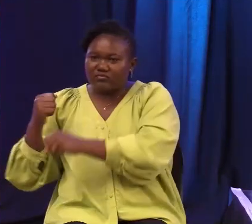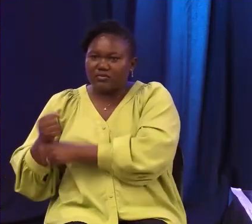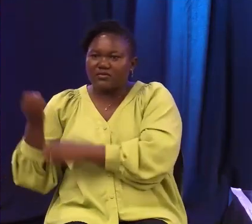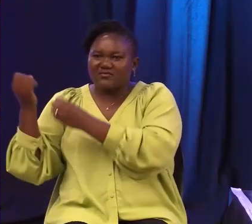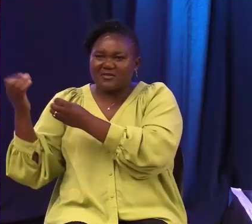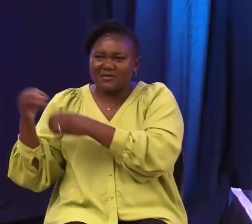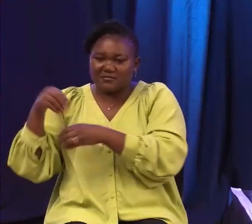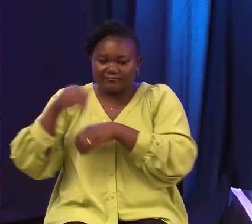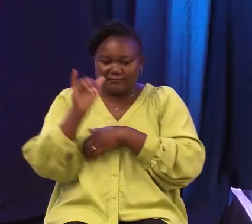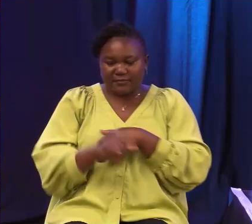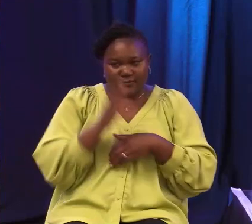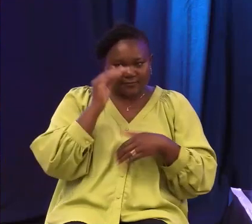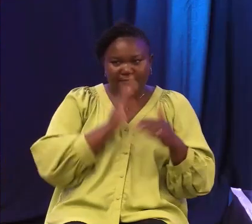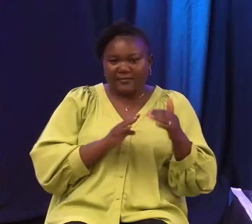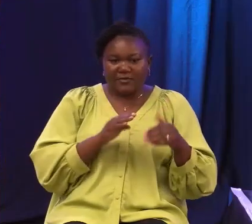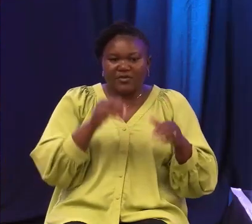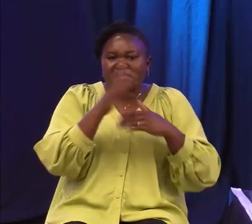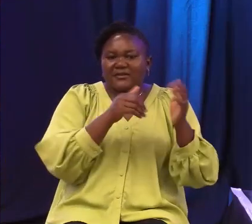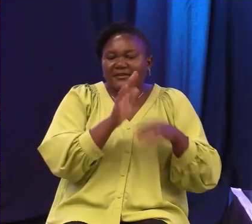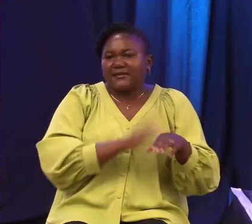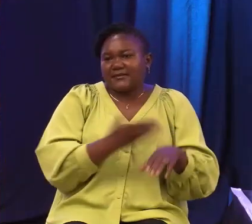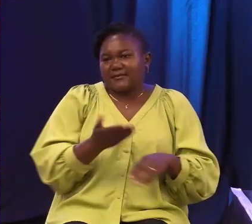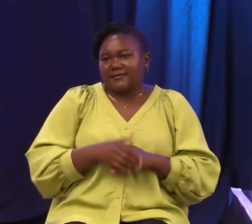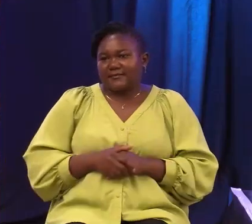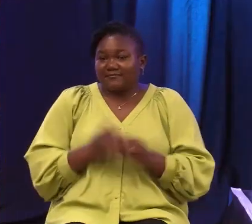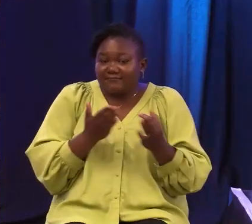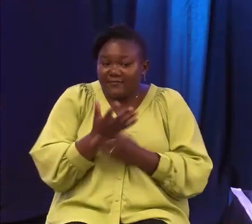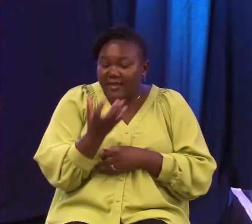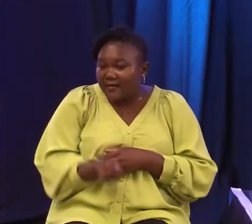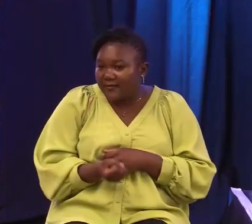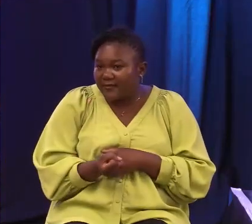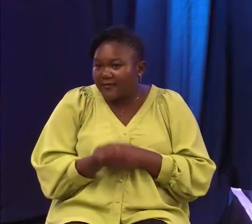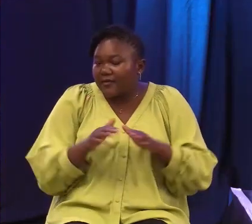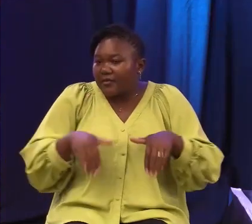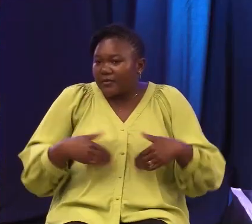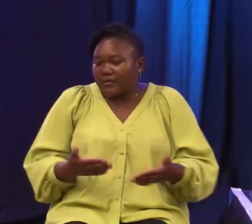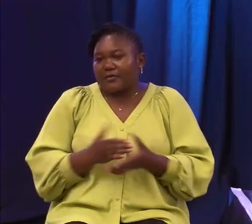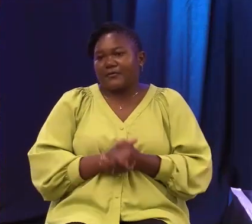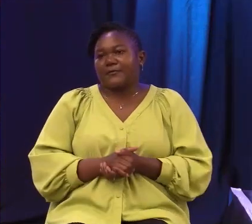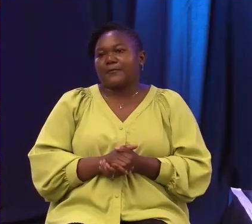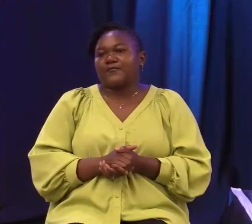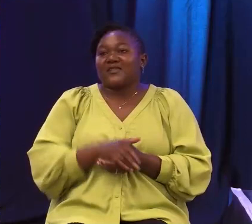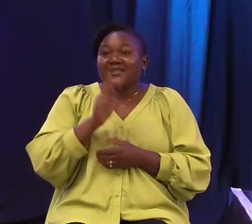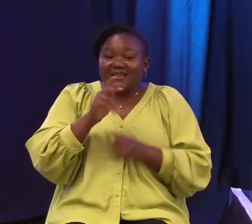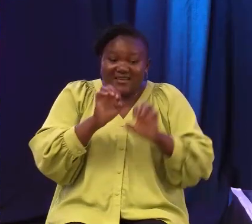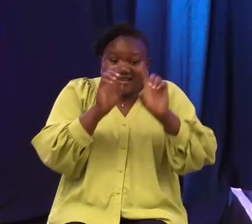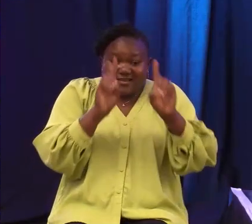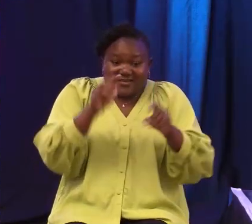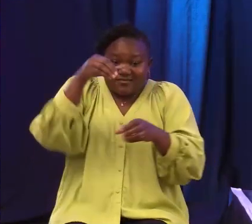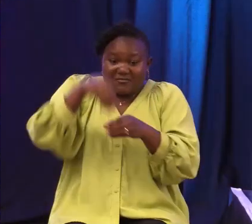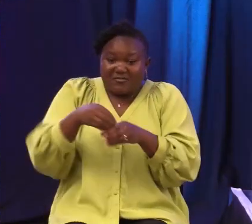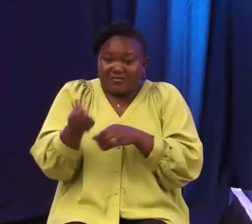the facility looks like? And what about also the education happening there?